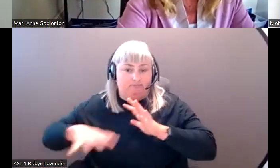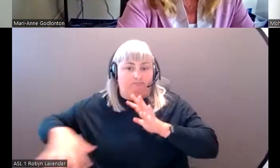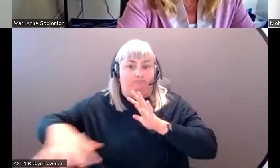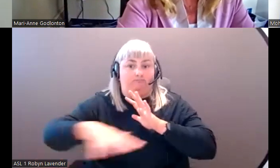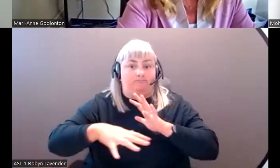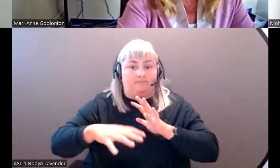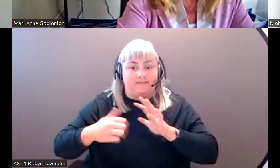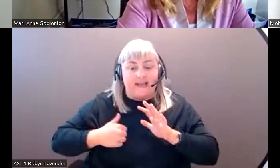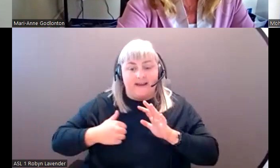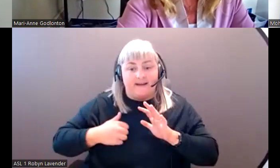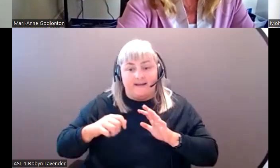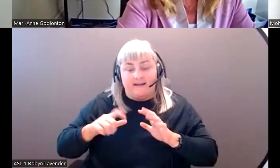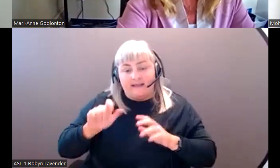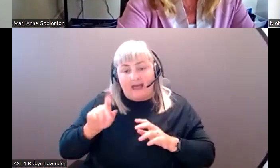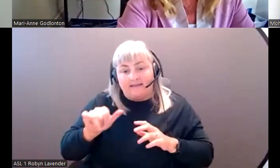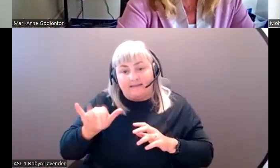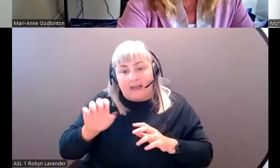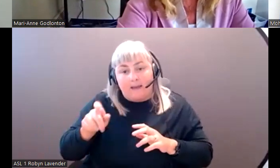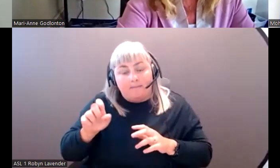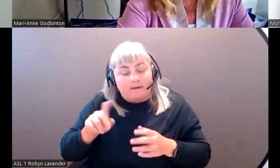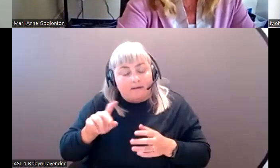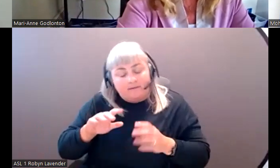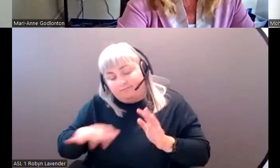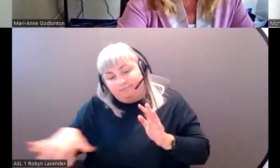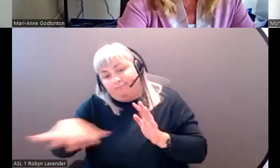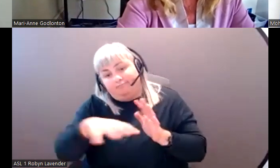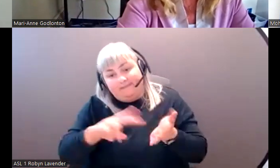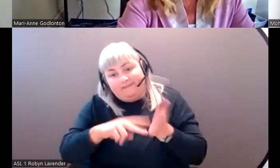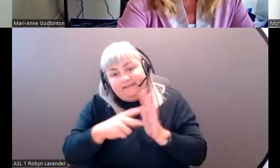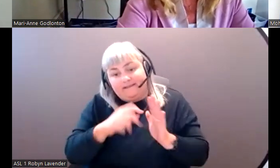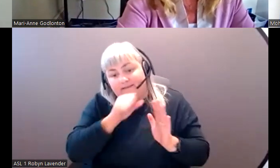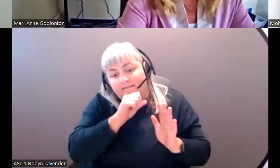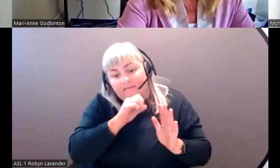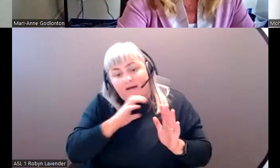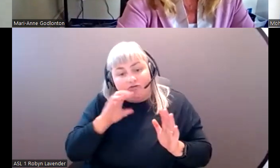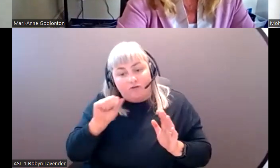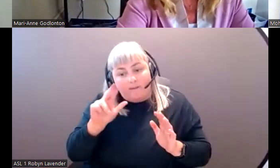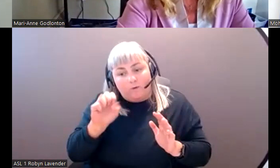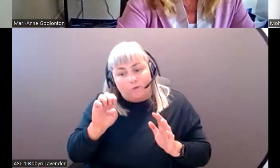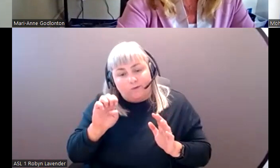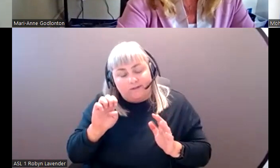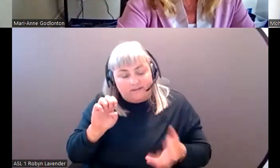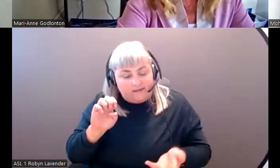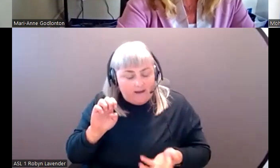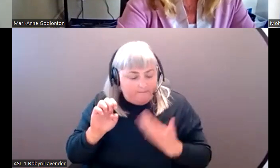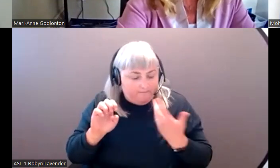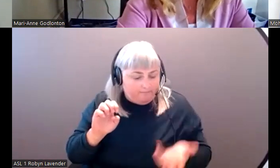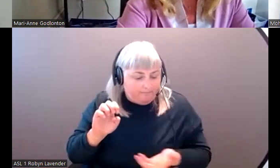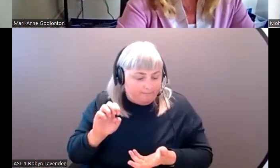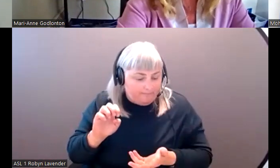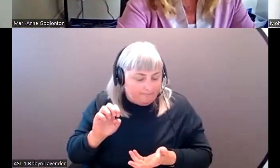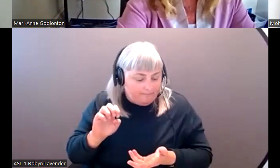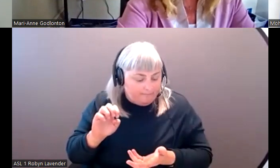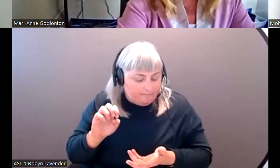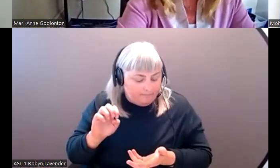that specifically at the shelter when it, in terms of elder abuse, is that, you know, all types